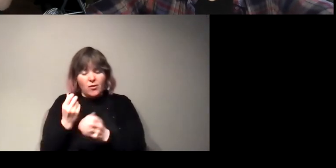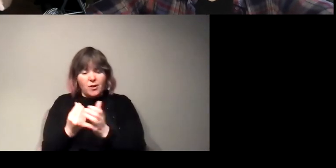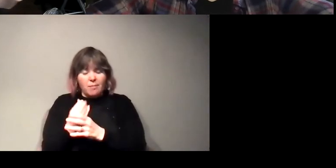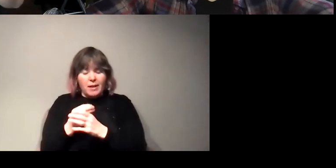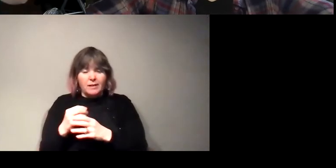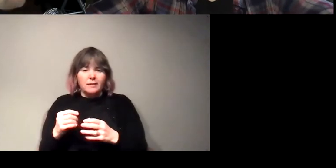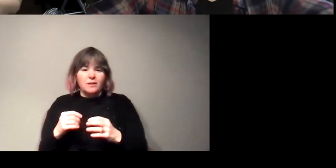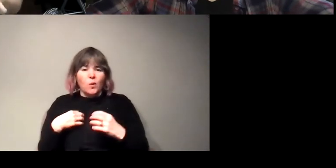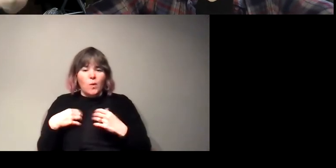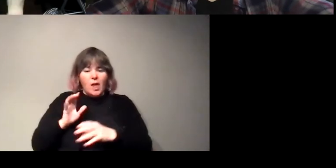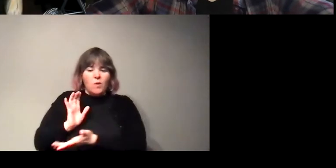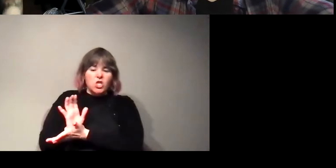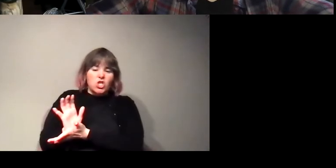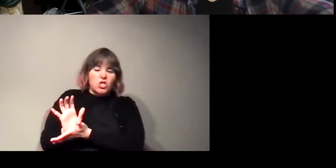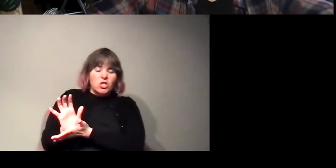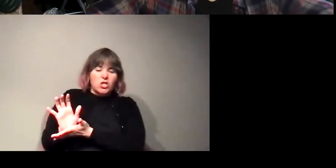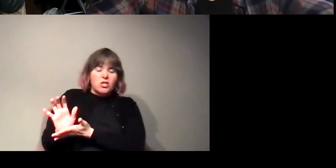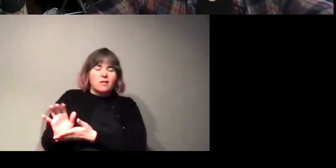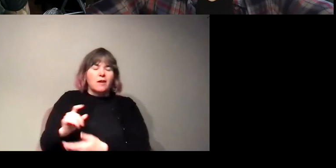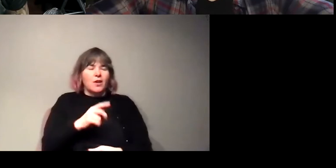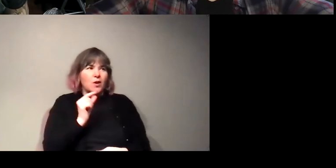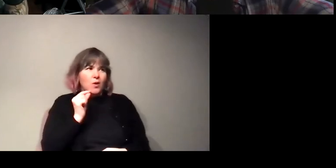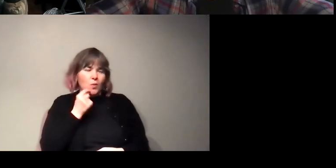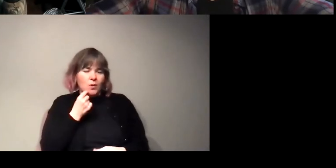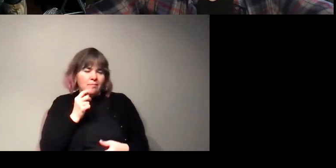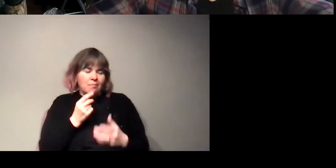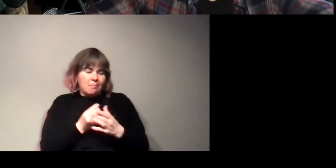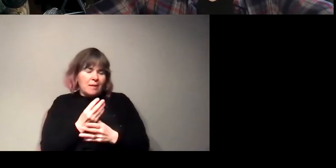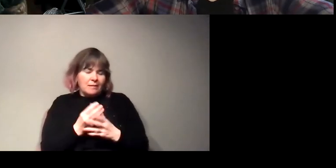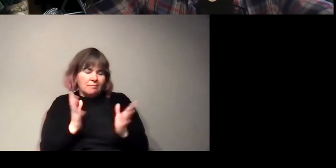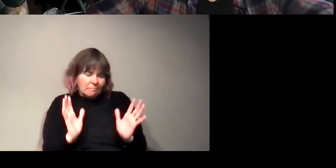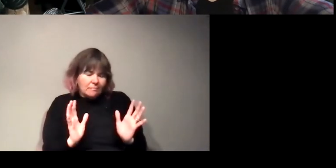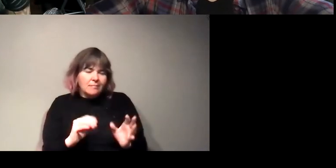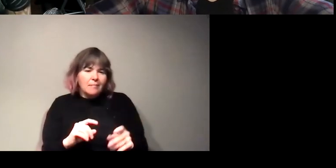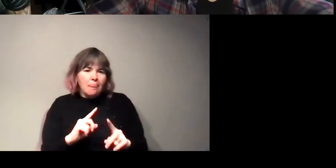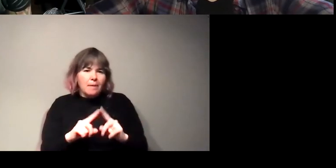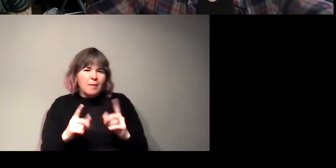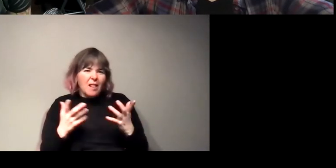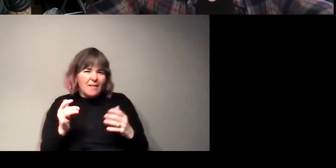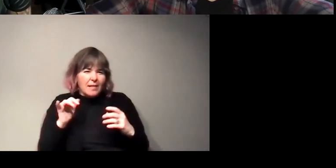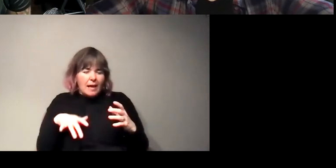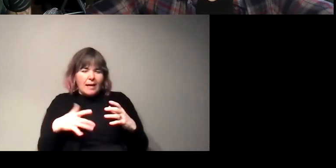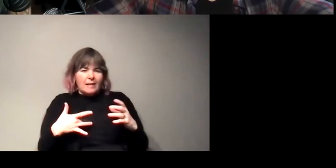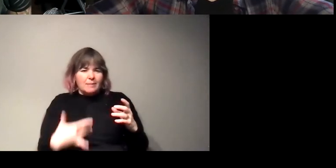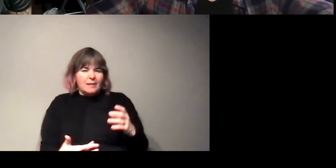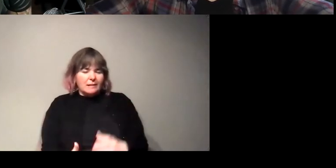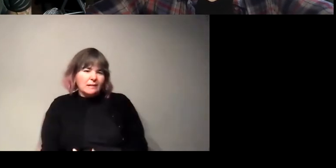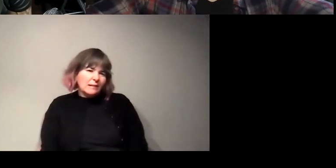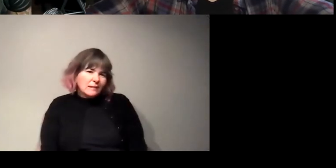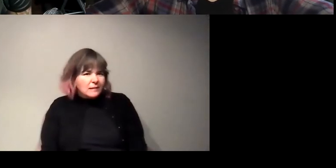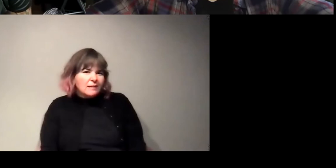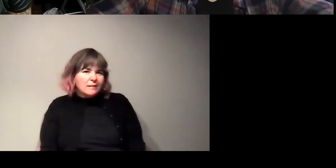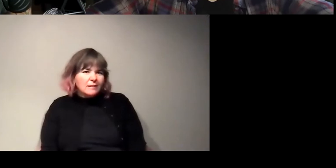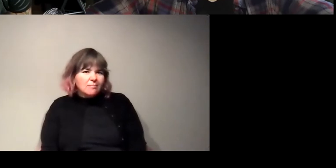they get pushed away. They're pretty cool. They're allelopathic plants. Cool. So it's a lot of that. And